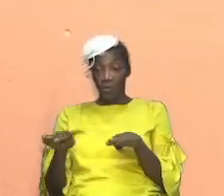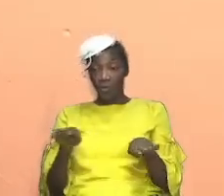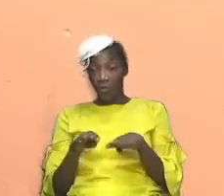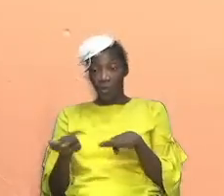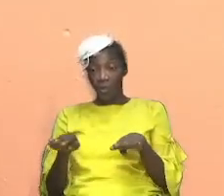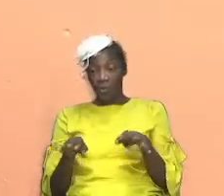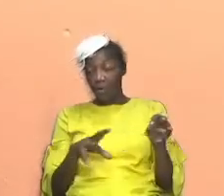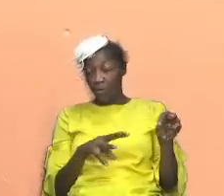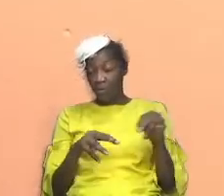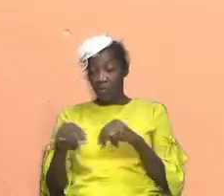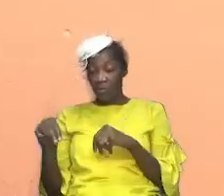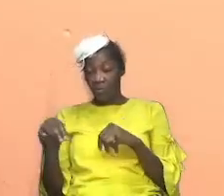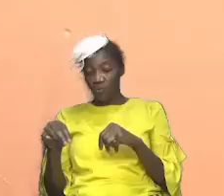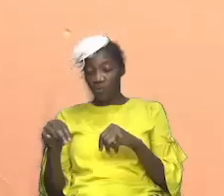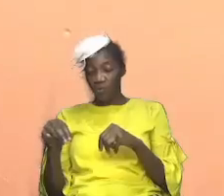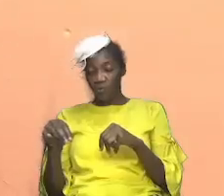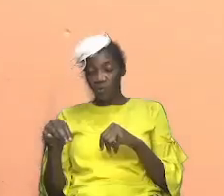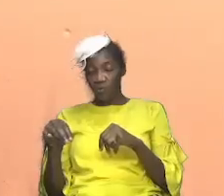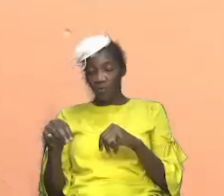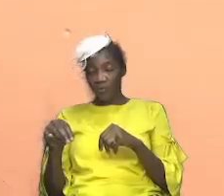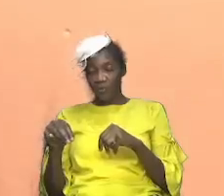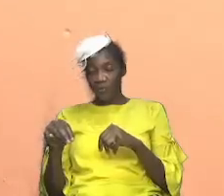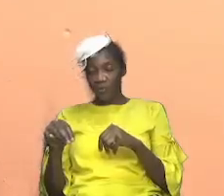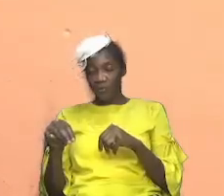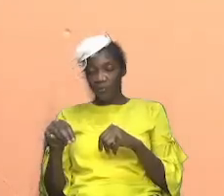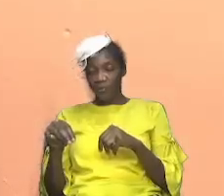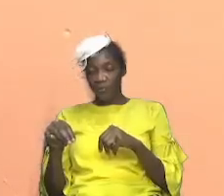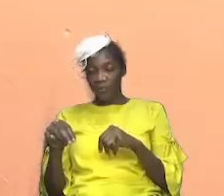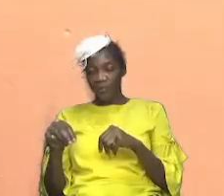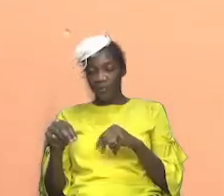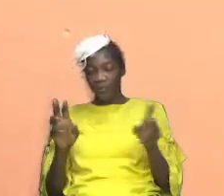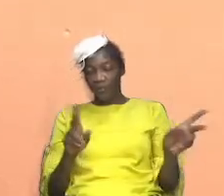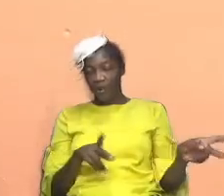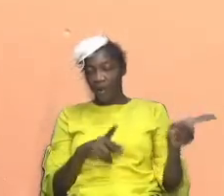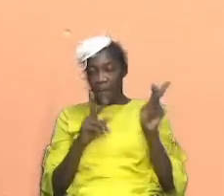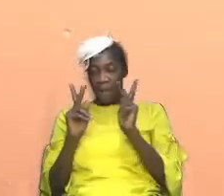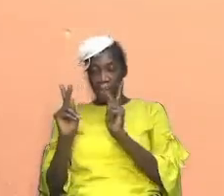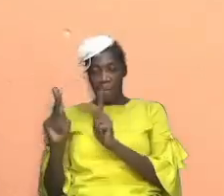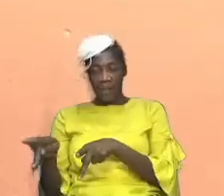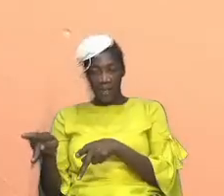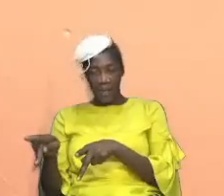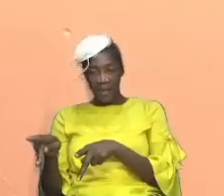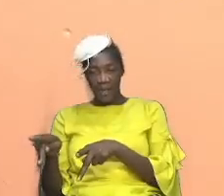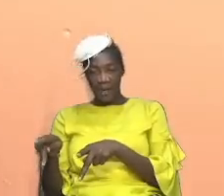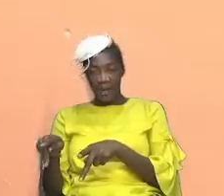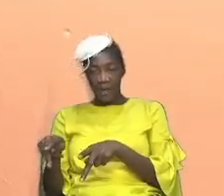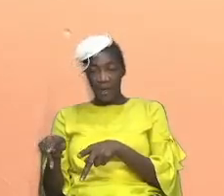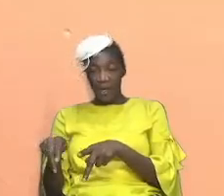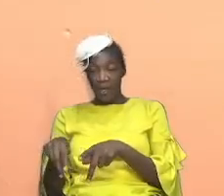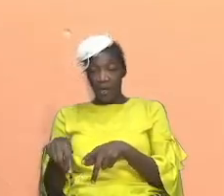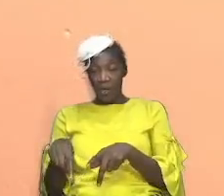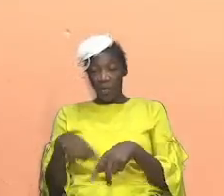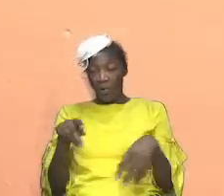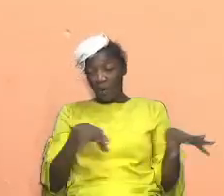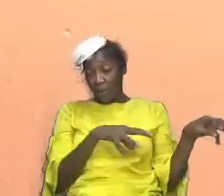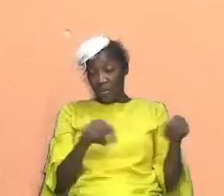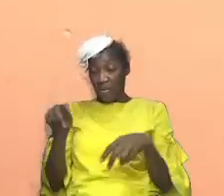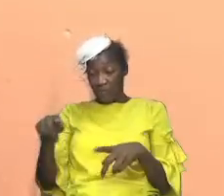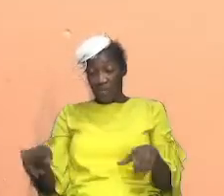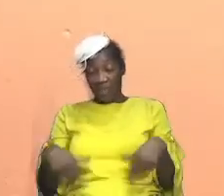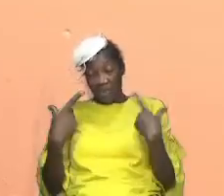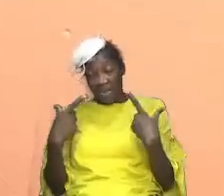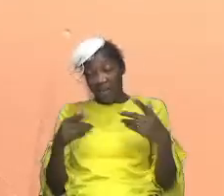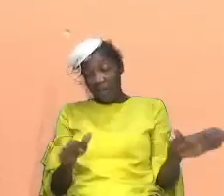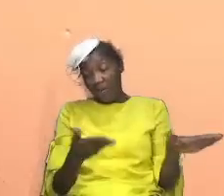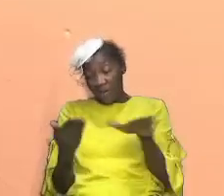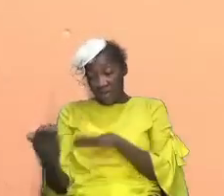necessary moves so that we are prepared that when we depart this life, either through death